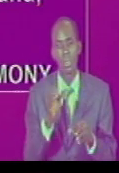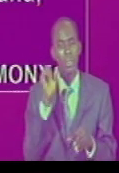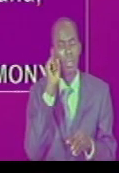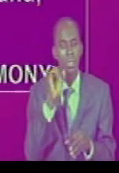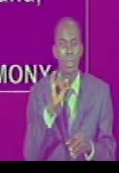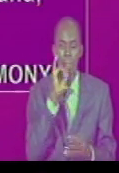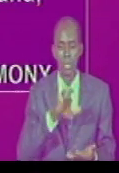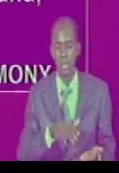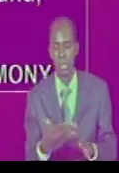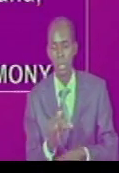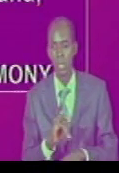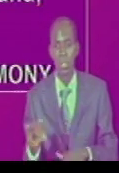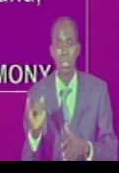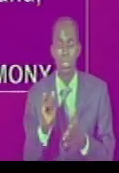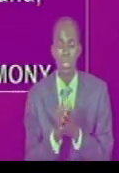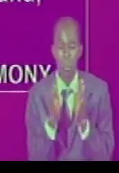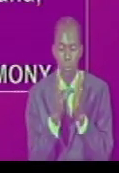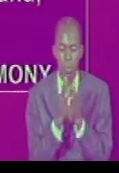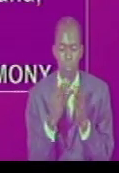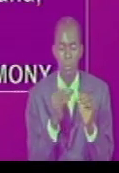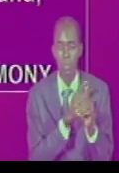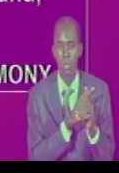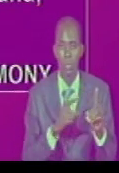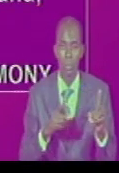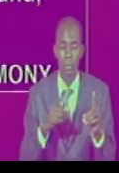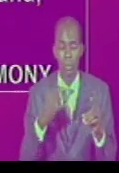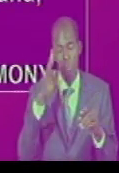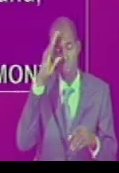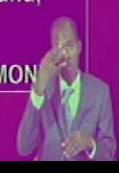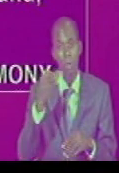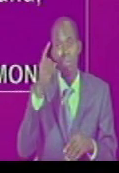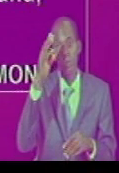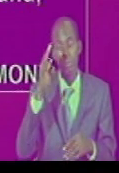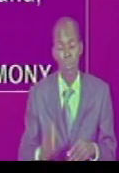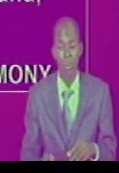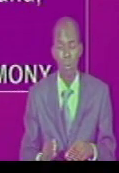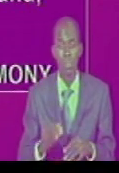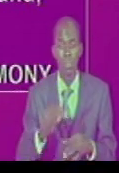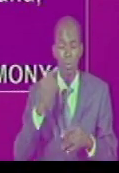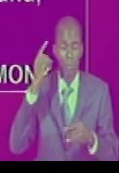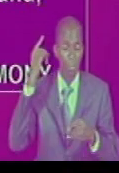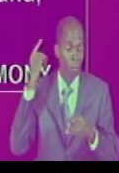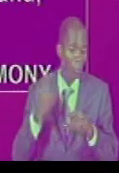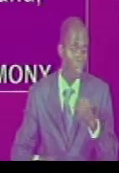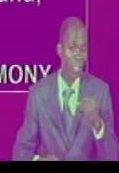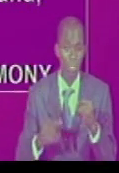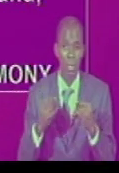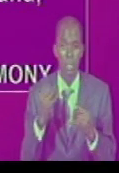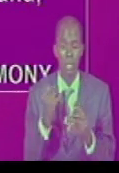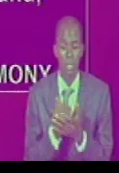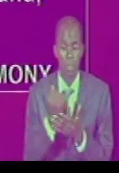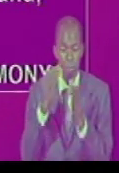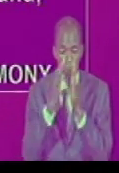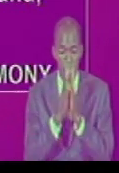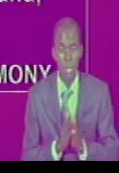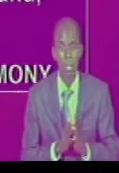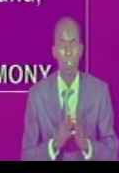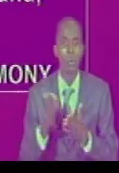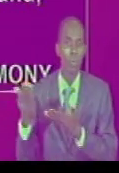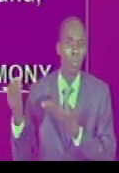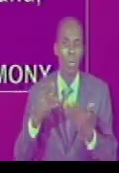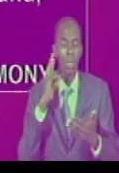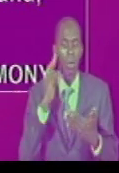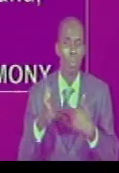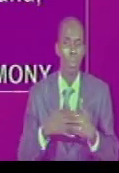God, final amen, brought me back to life. Now I am whole, no more sickness, no